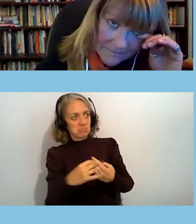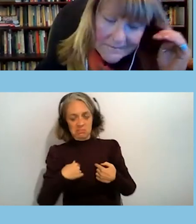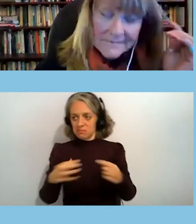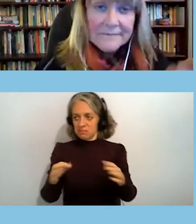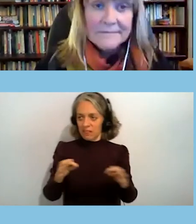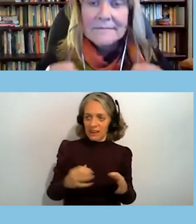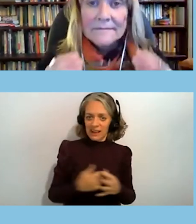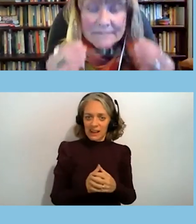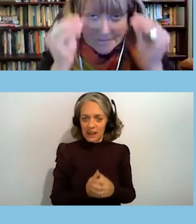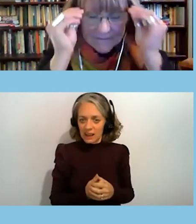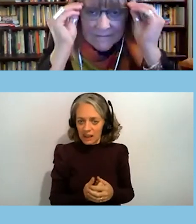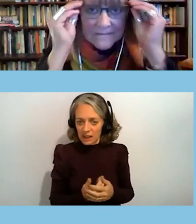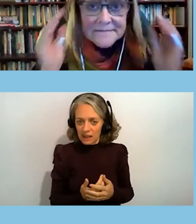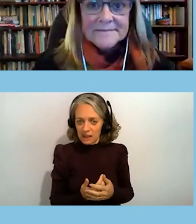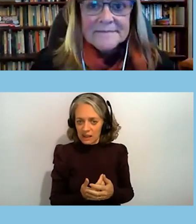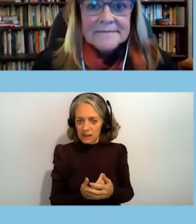it's a kind of